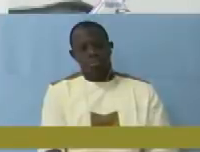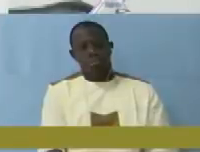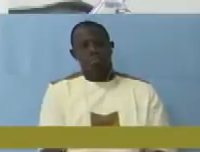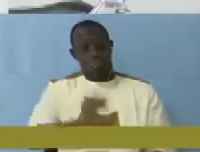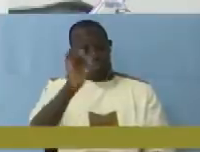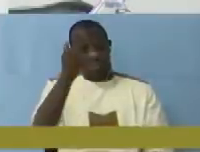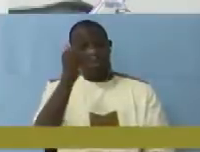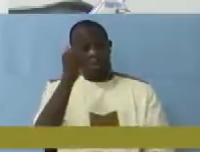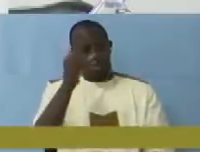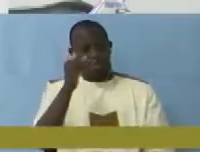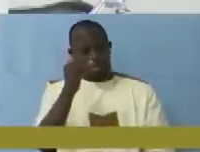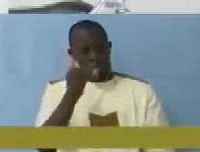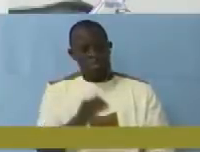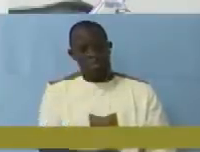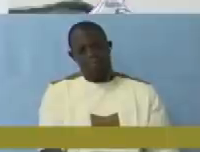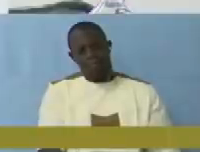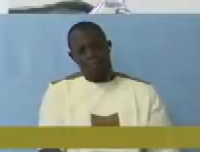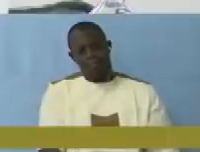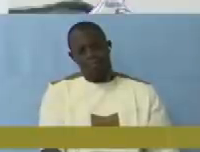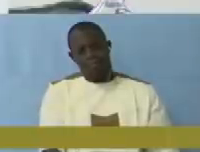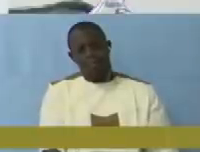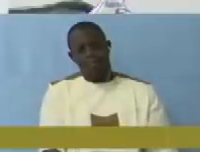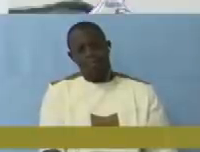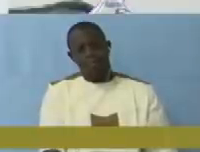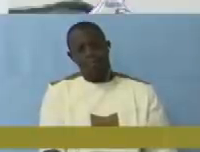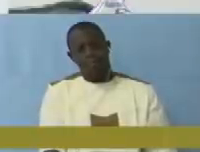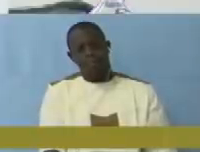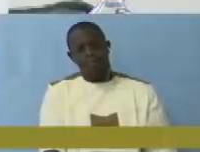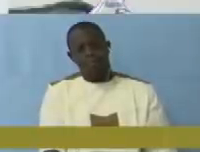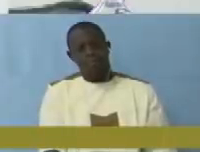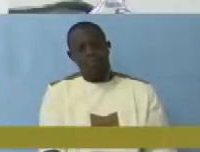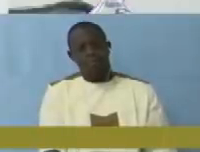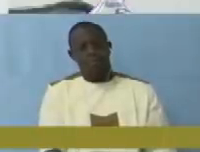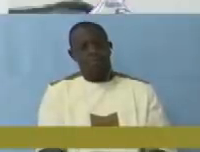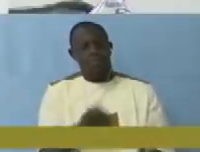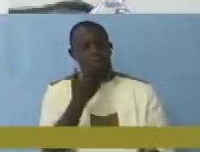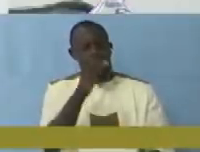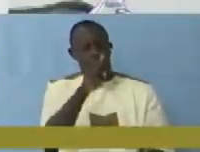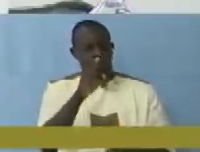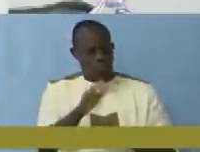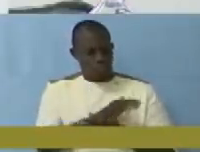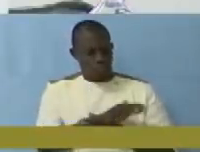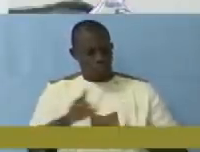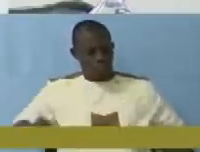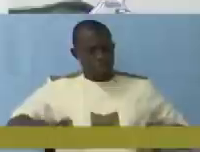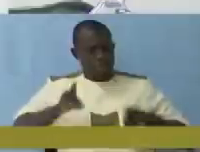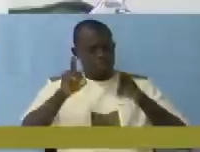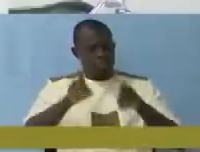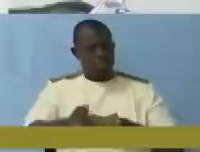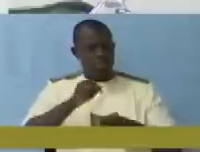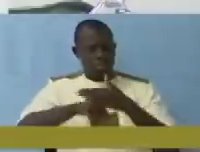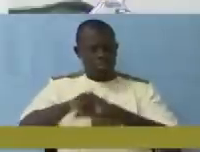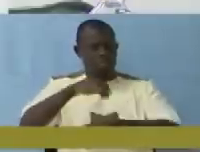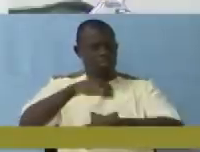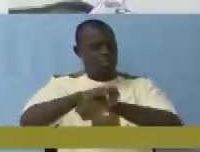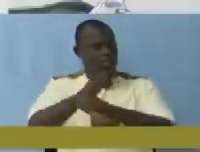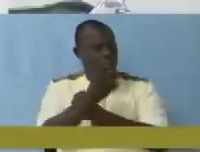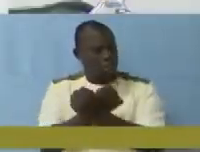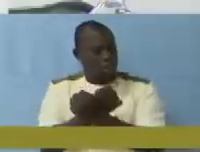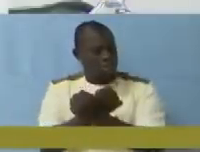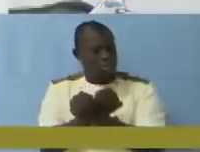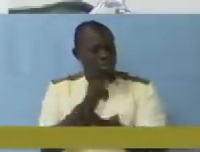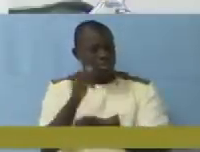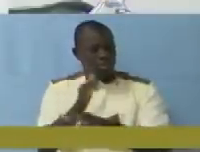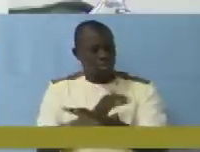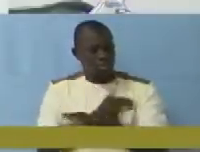Sincerely, yes. Did you participate in the arrest? Mutaroni kono menketa fo idabula ta